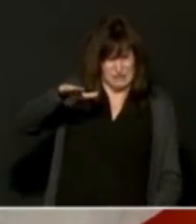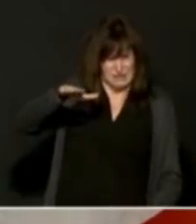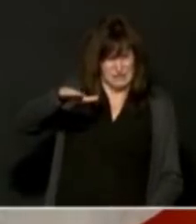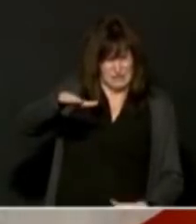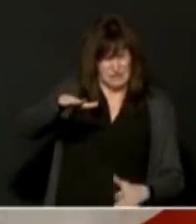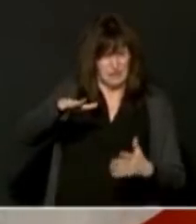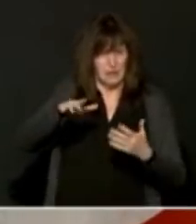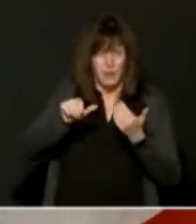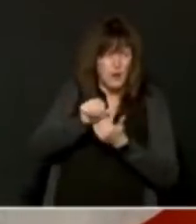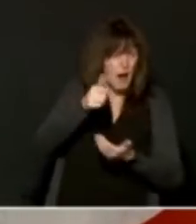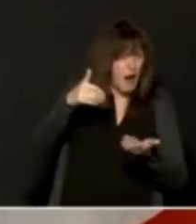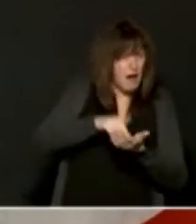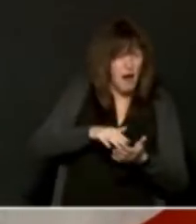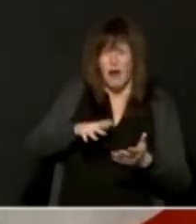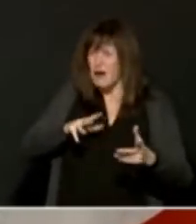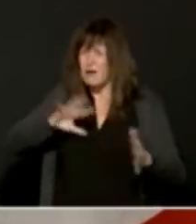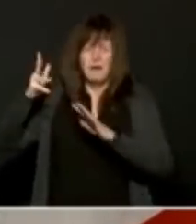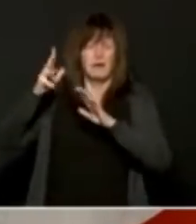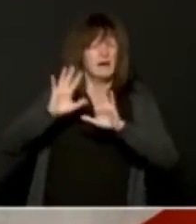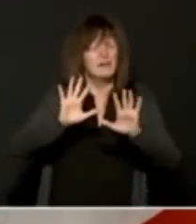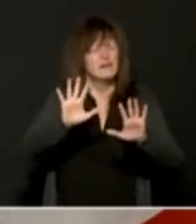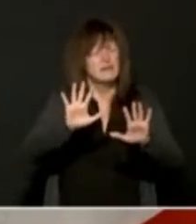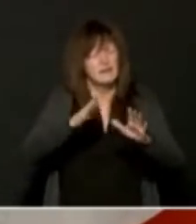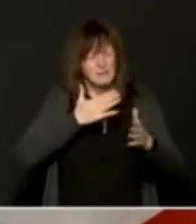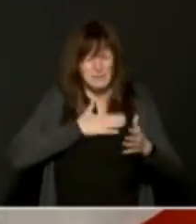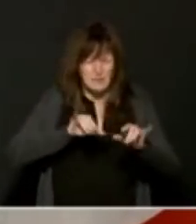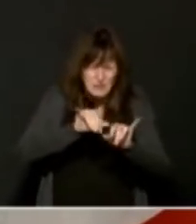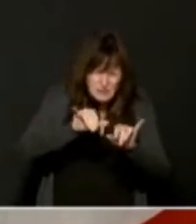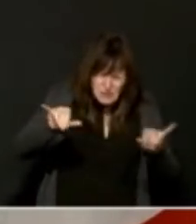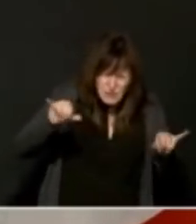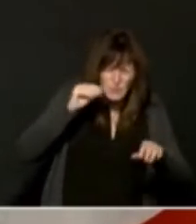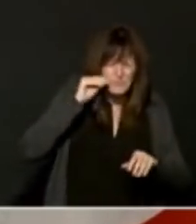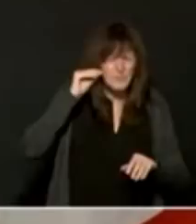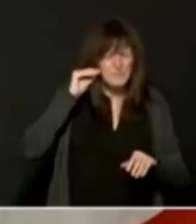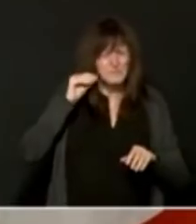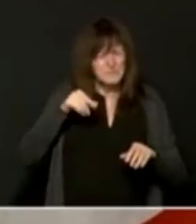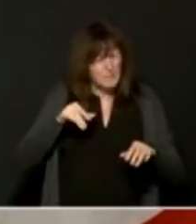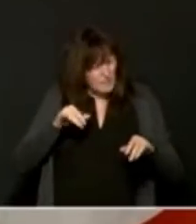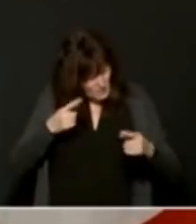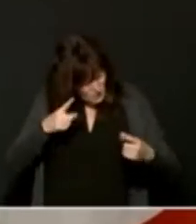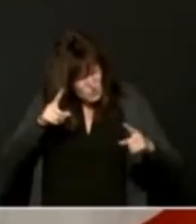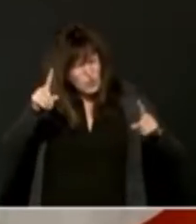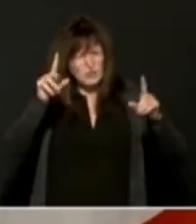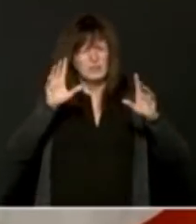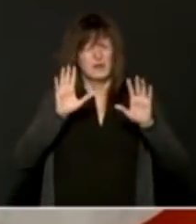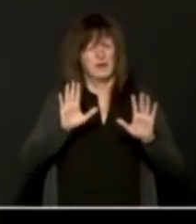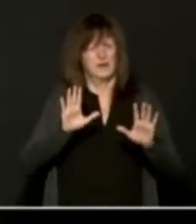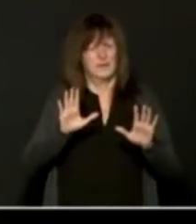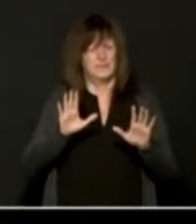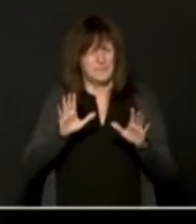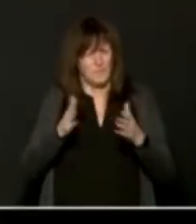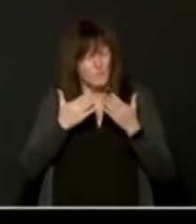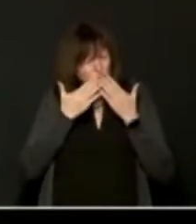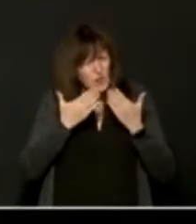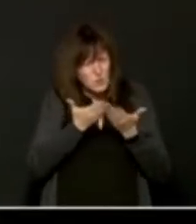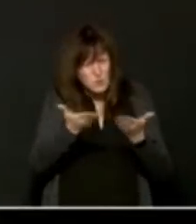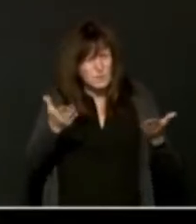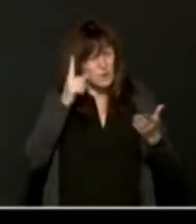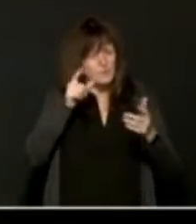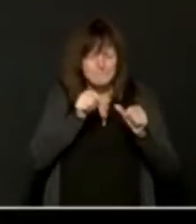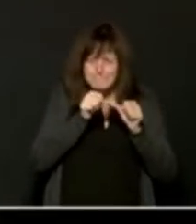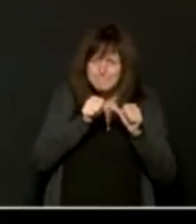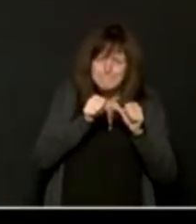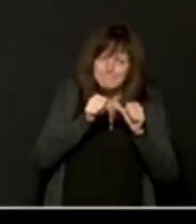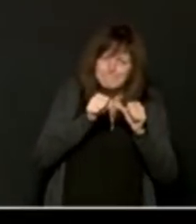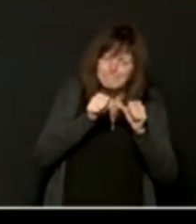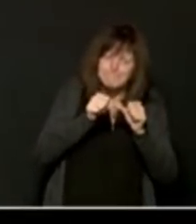will get through this. So thank you for your continued efforts. And with that, I will turn it over to the media